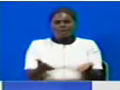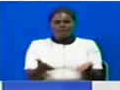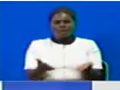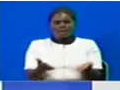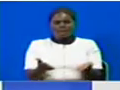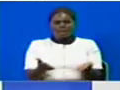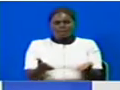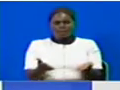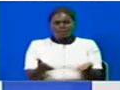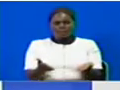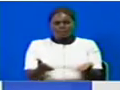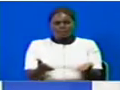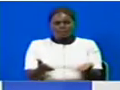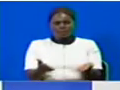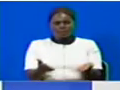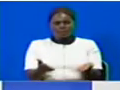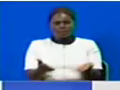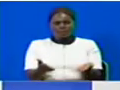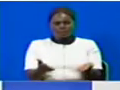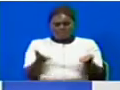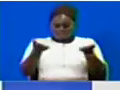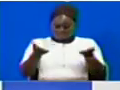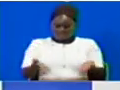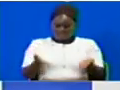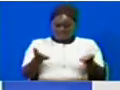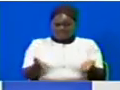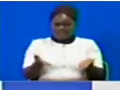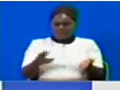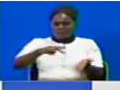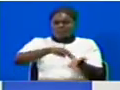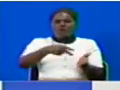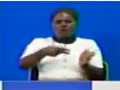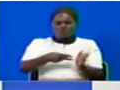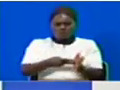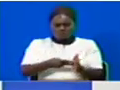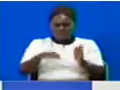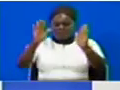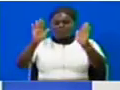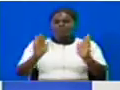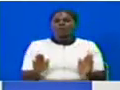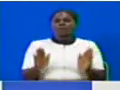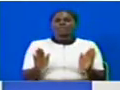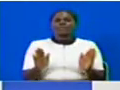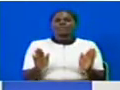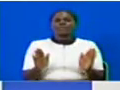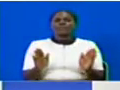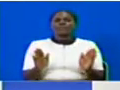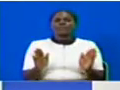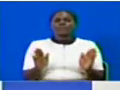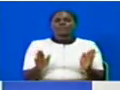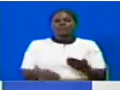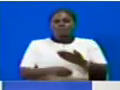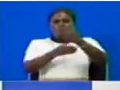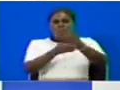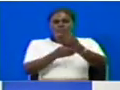them to distribute the power over time. So these projects, I think, are going to be very important additions